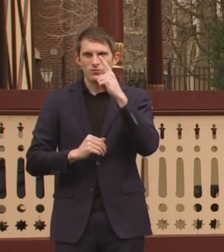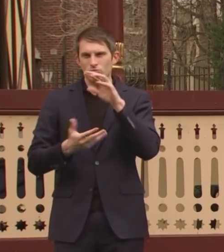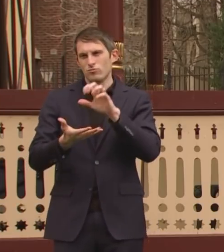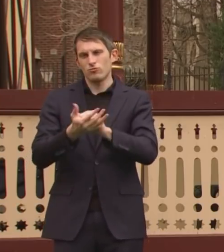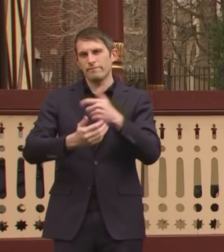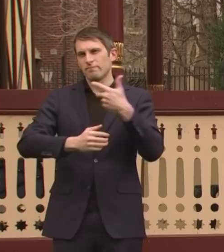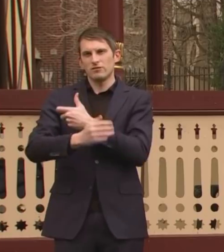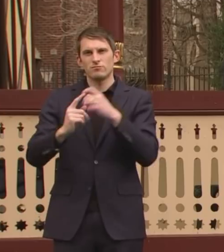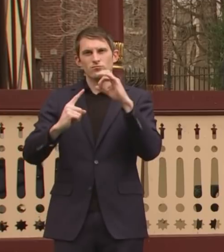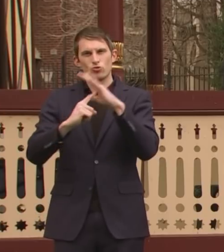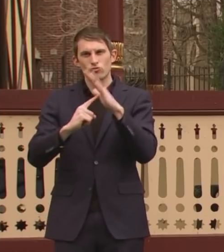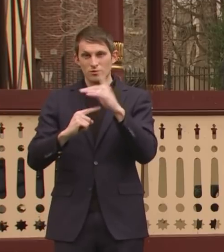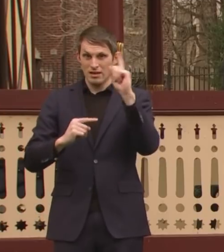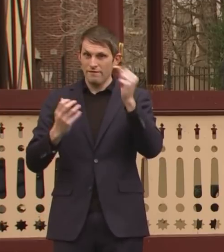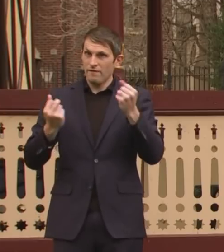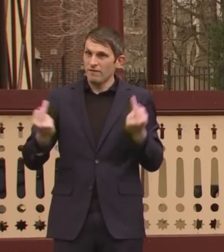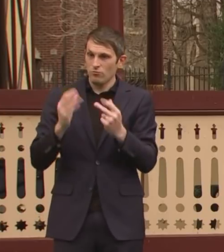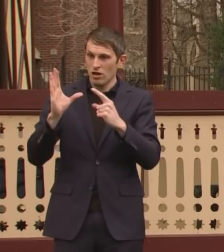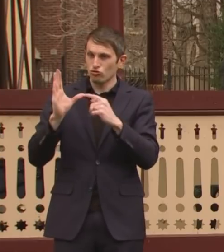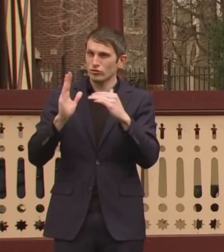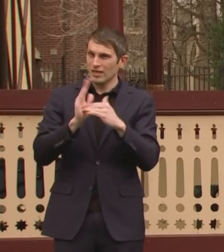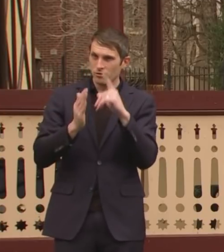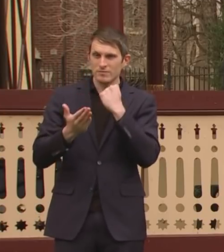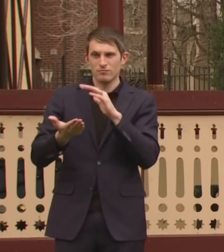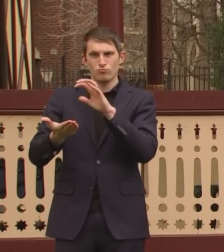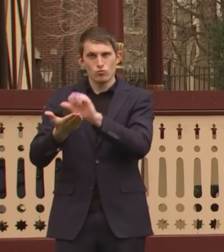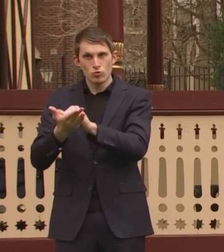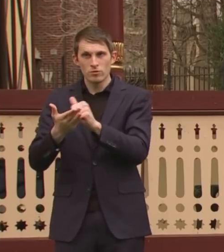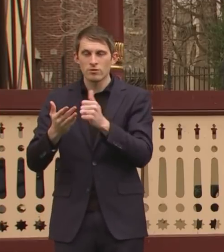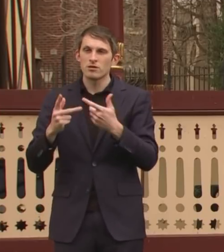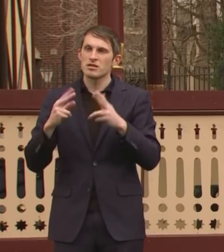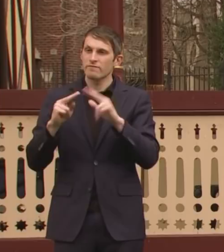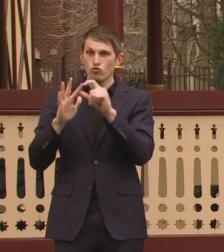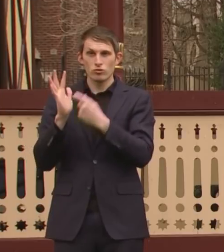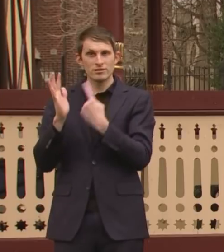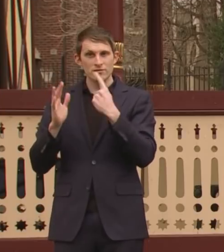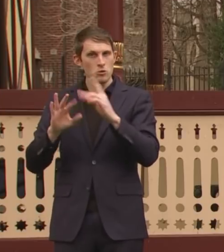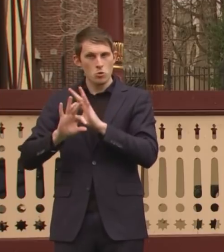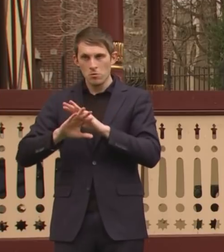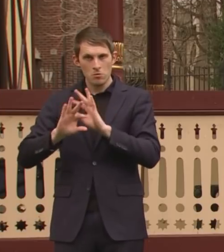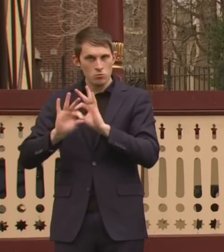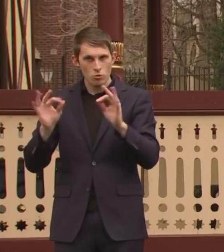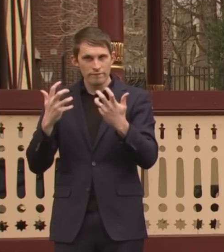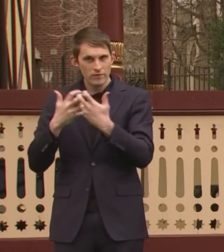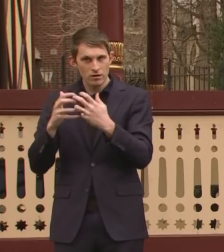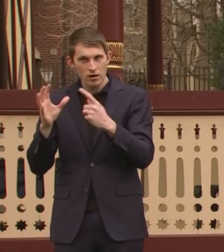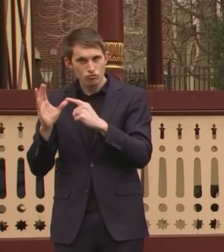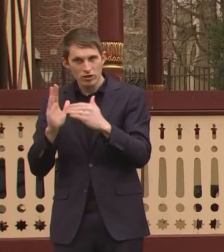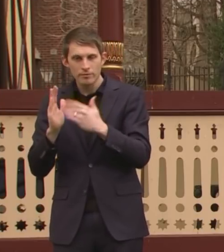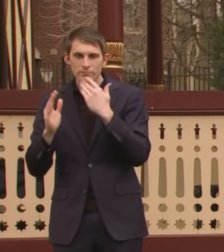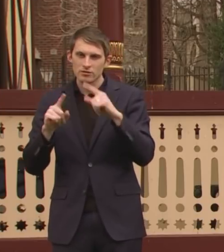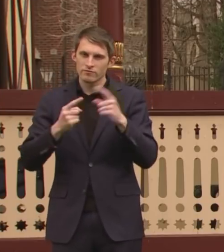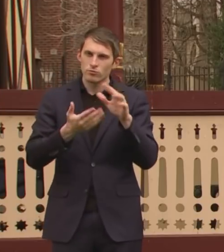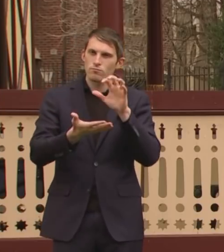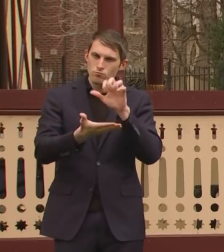book in for the appropriate vaccine for you. Because those individuals that the Premier spoke about in ICU, they are unvaccinated or not